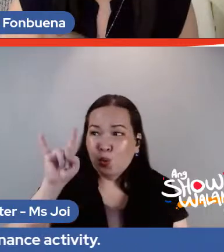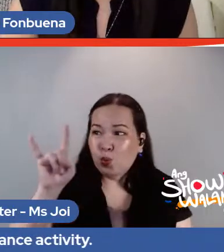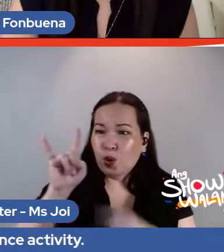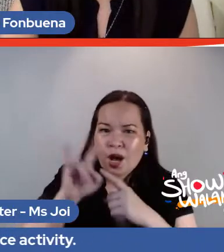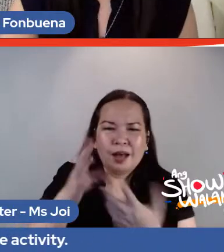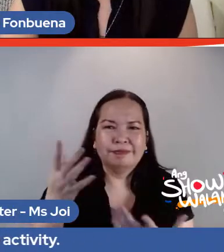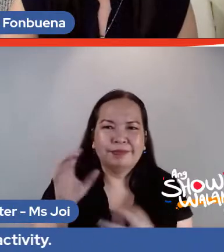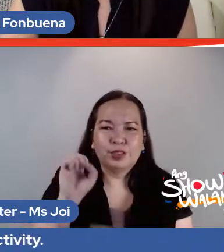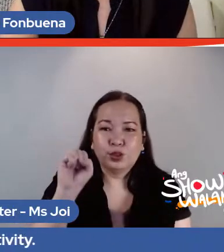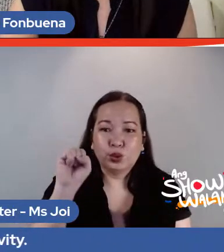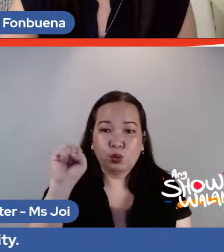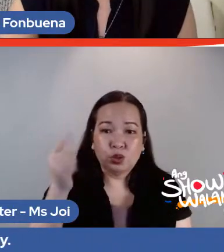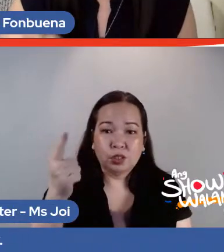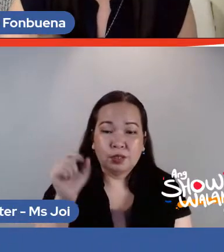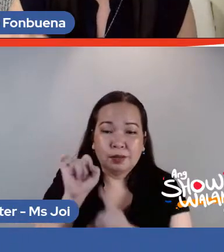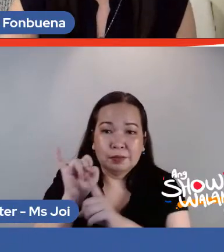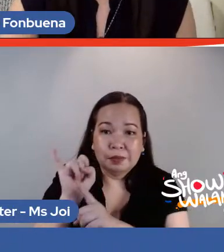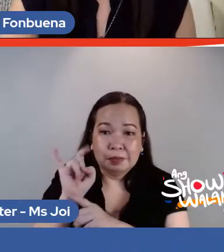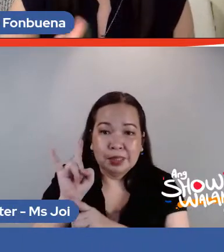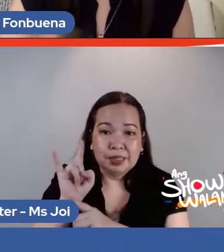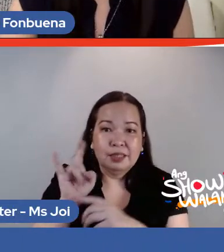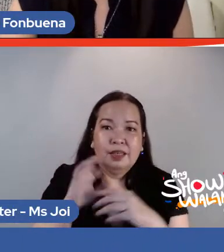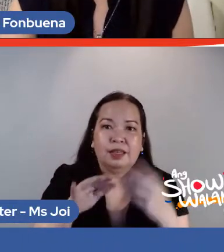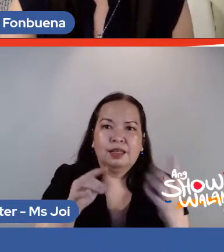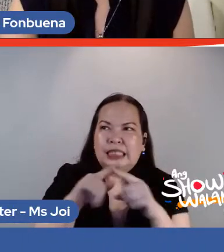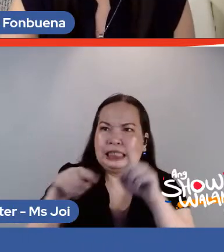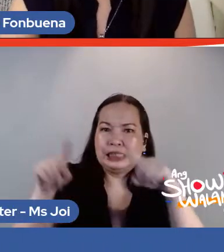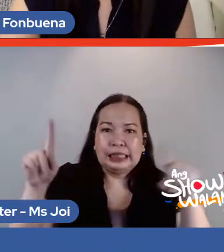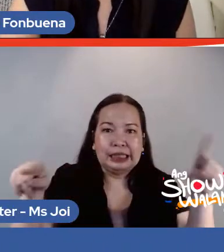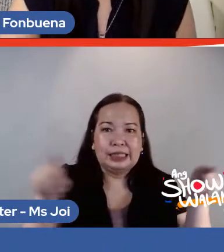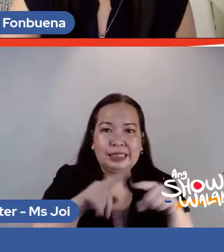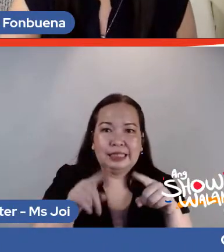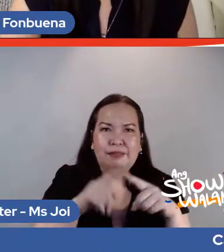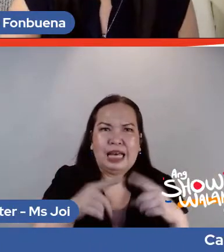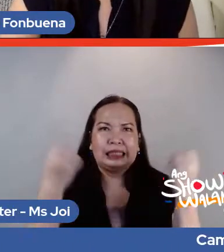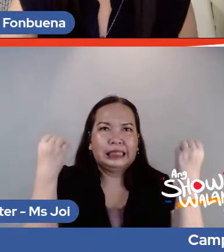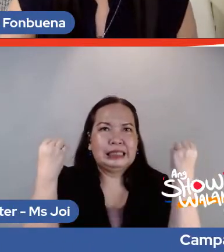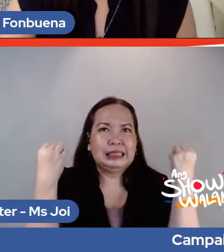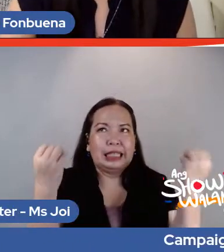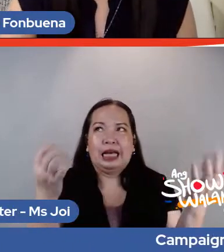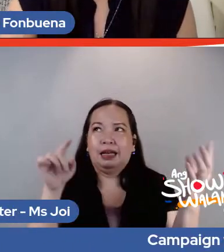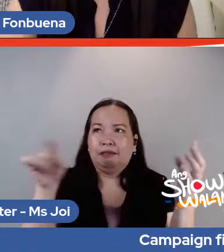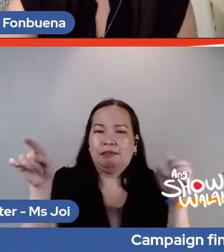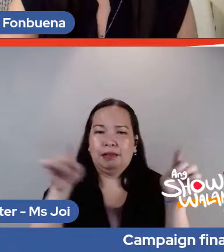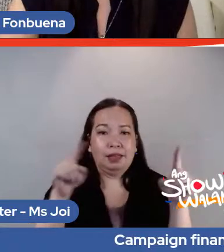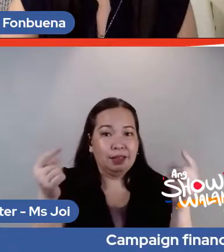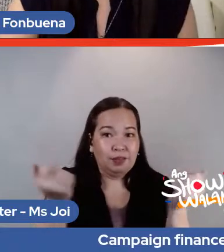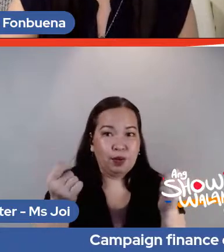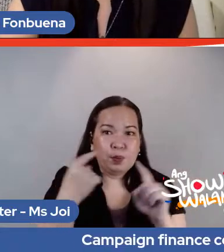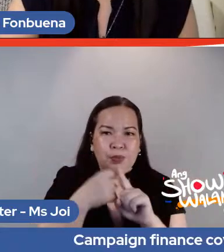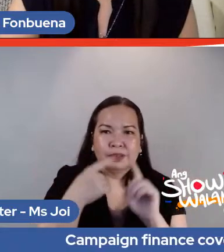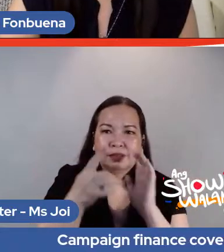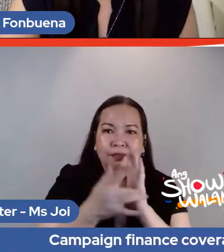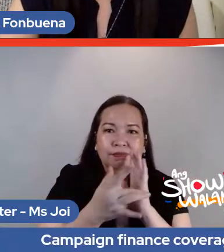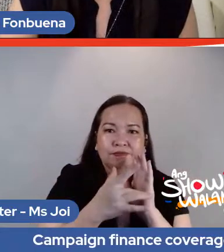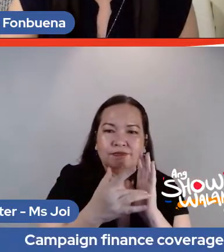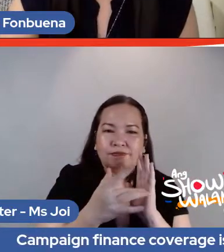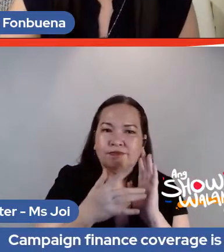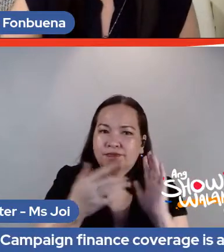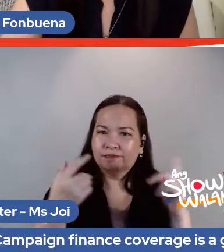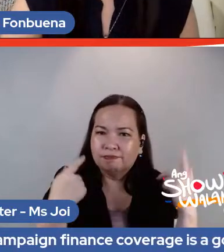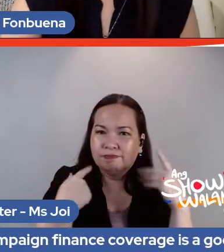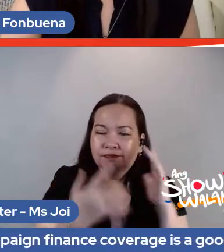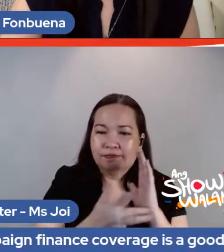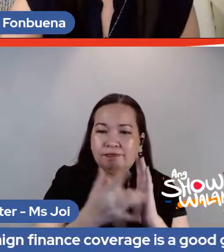on various social media platforms, not only because of the sheer number of ads, but because of technological advancements.